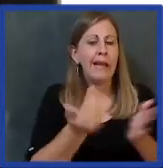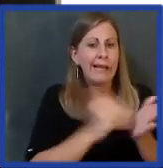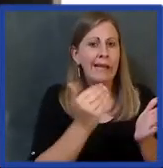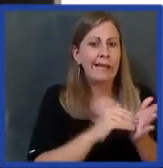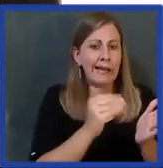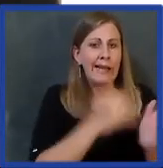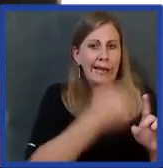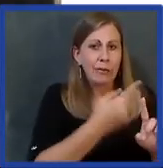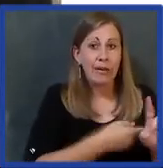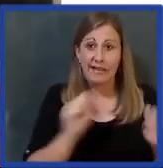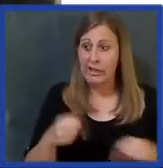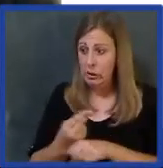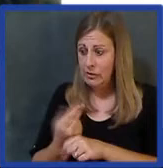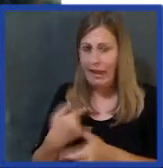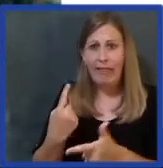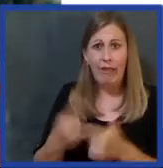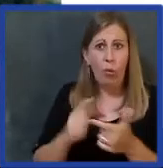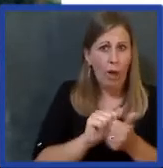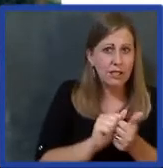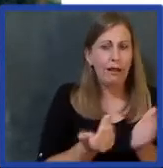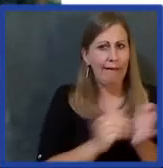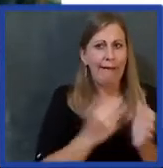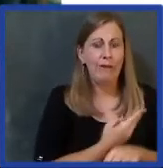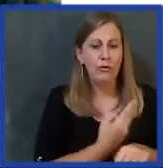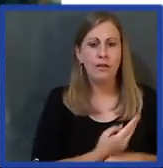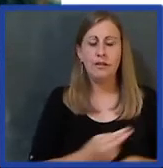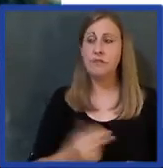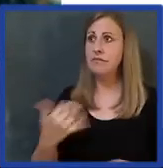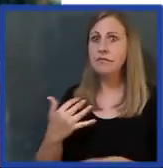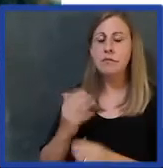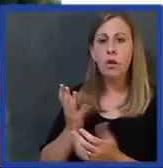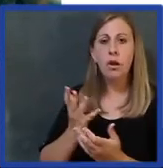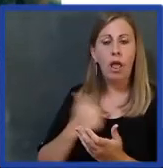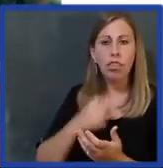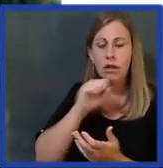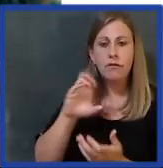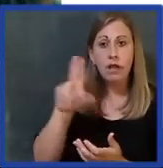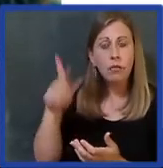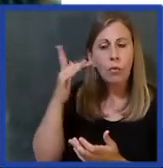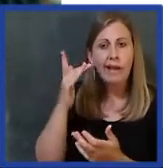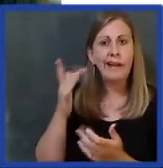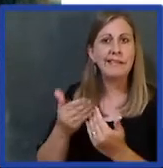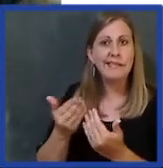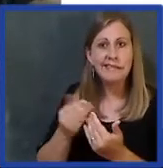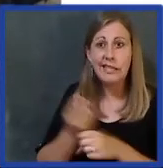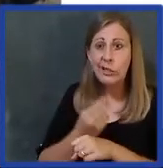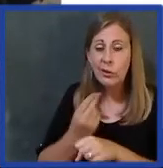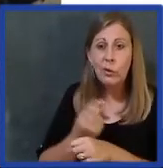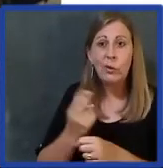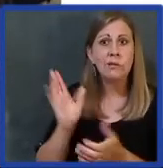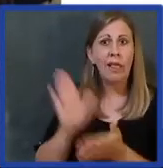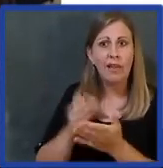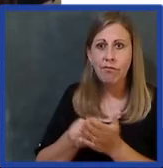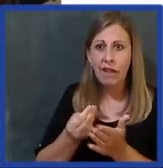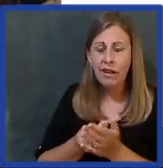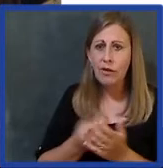but you can use it, wash it, reuse it. And they're amazing, and they save me so much money, and they're so healthy, and they're so great for the environment, which makes me so happy. My worries